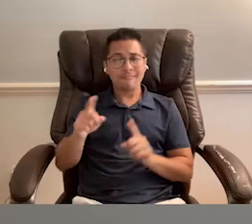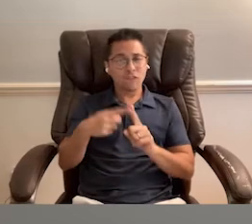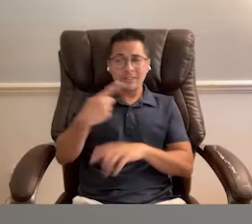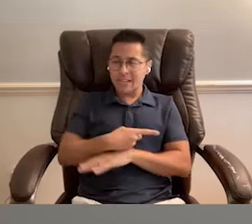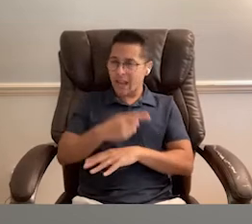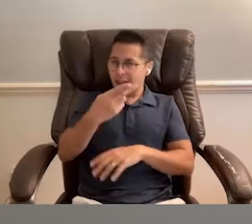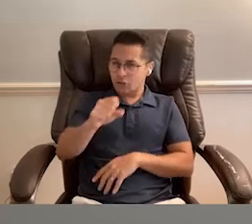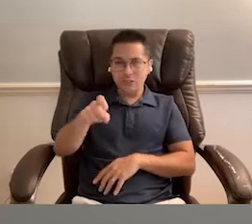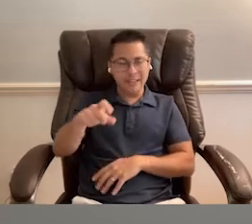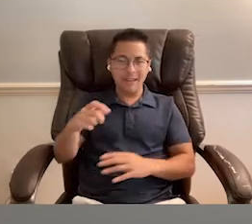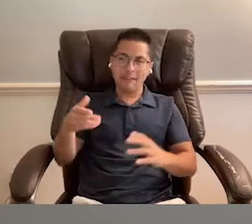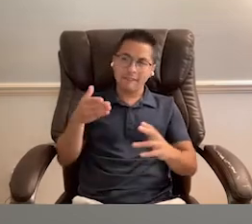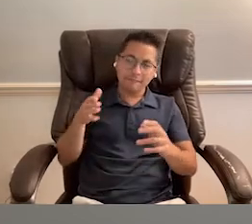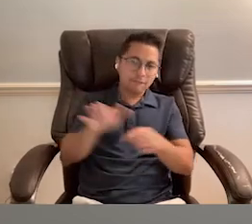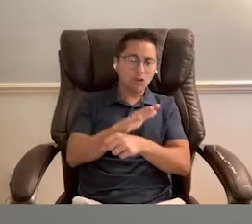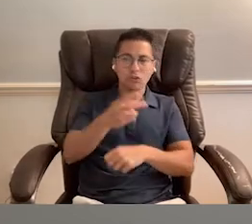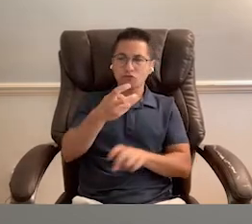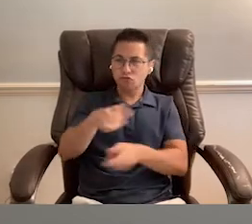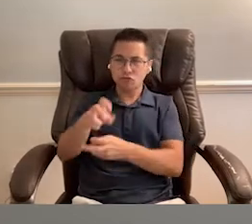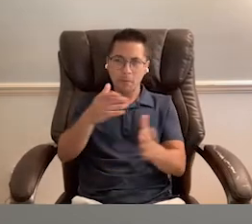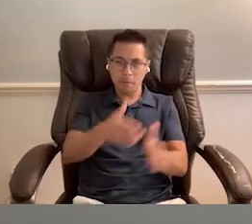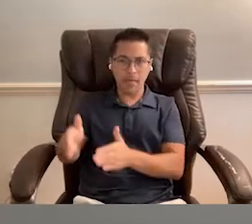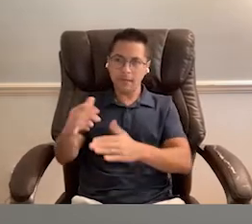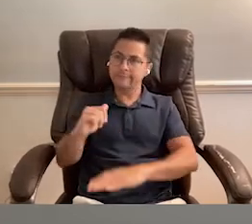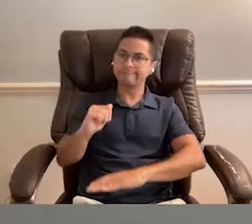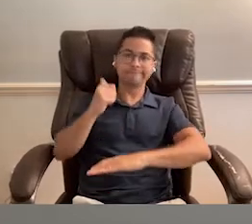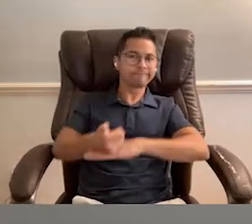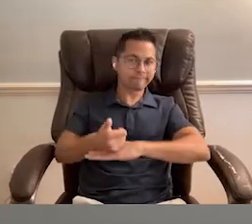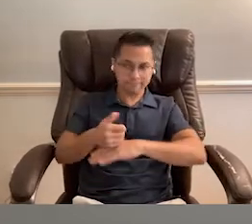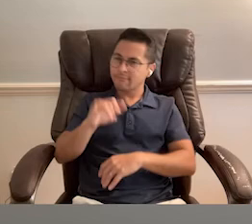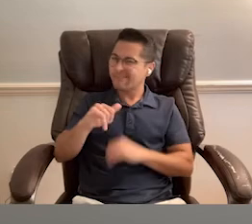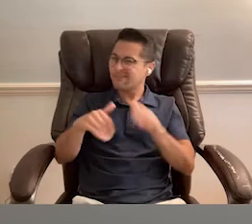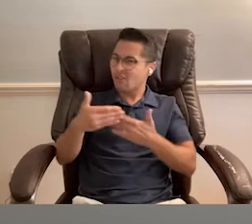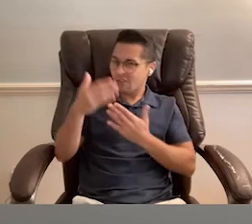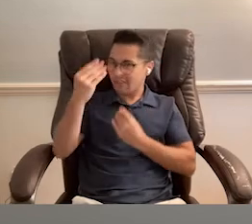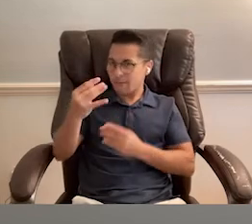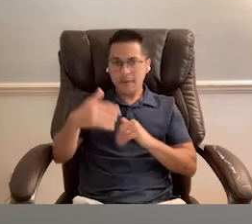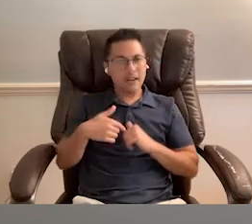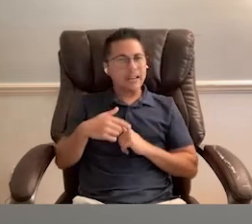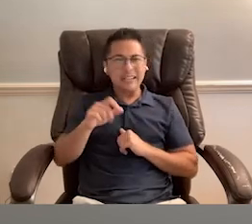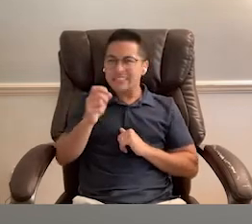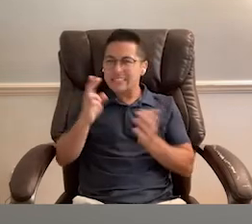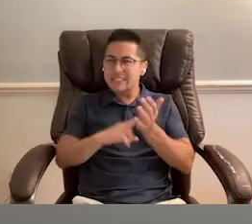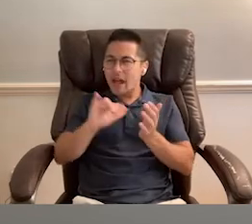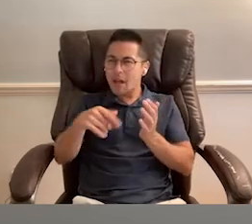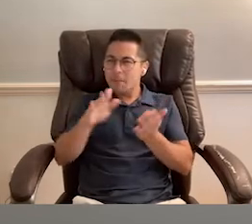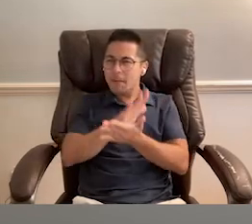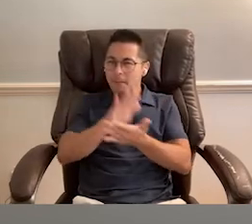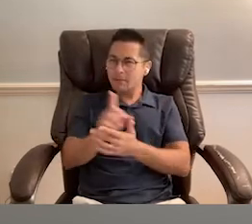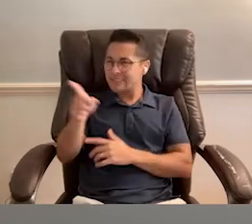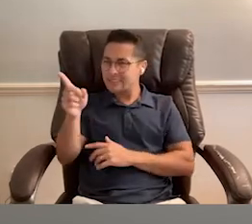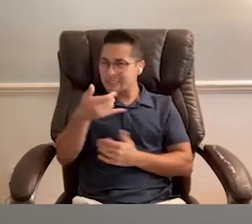full transition plan in place. So that's all the information. I'm gonna email, is the sign-in sheet still going